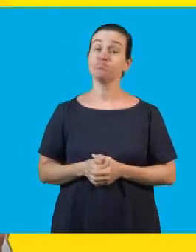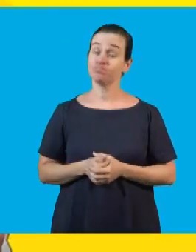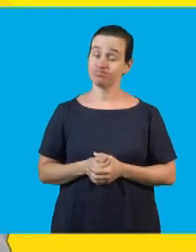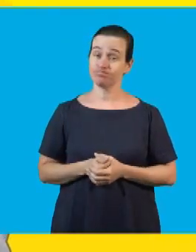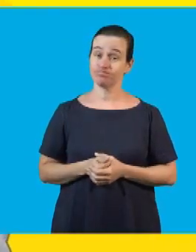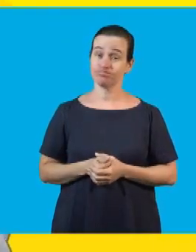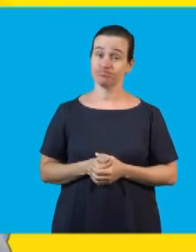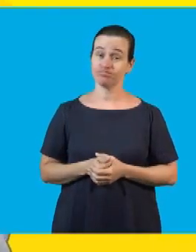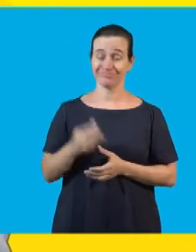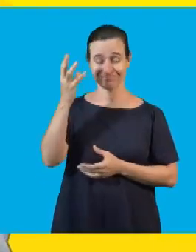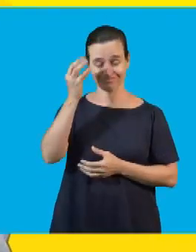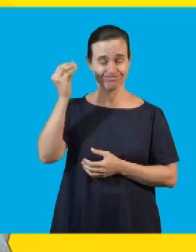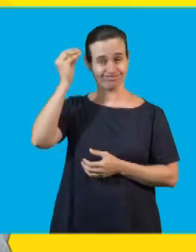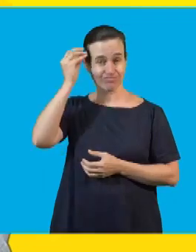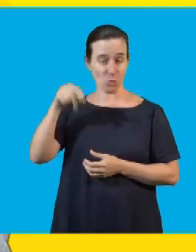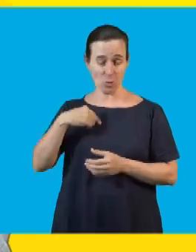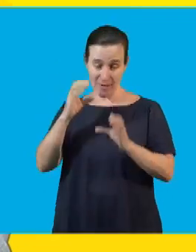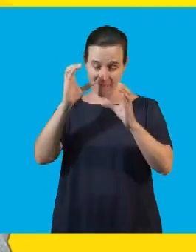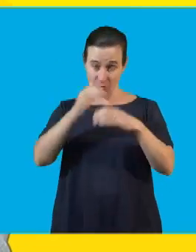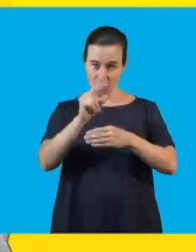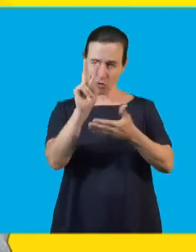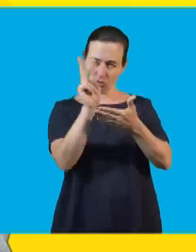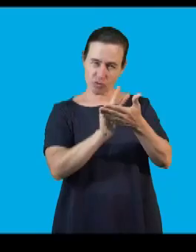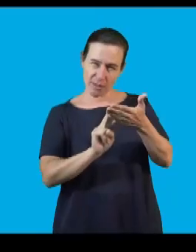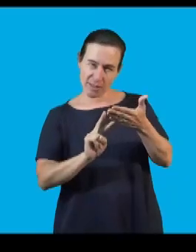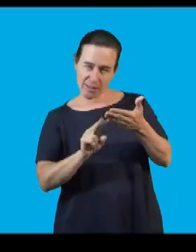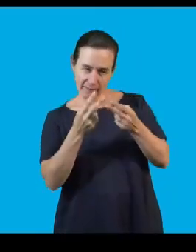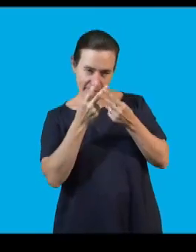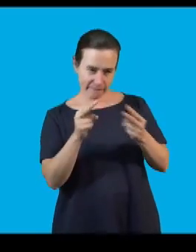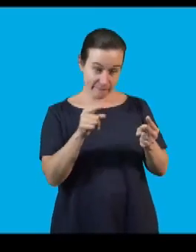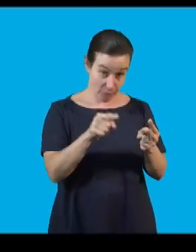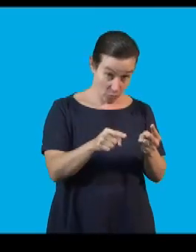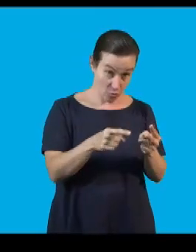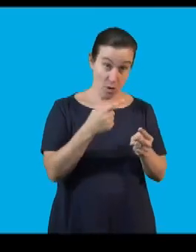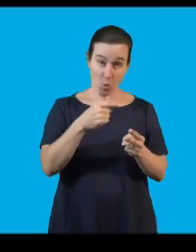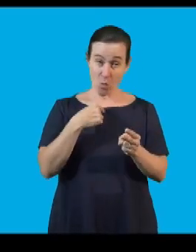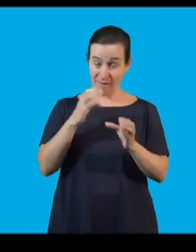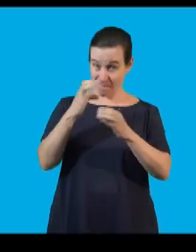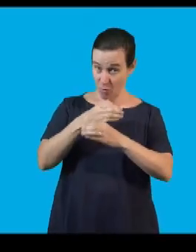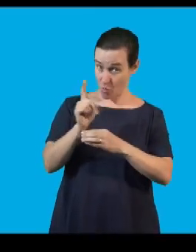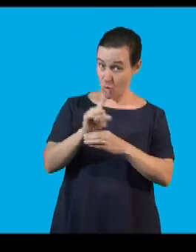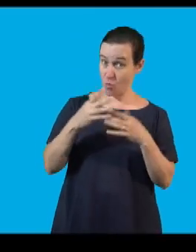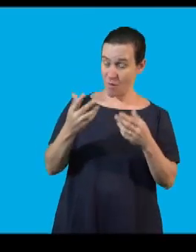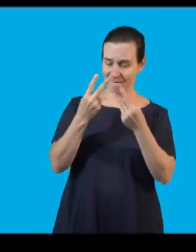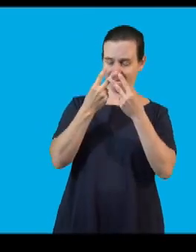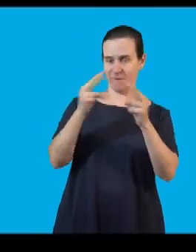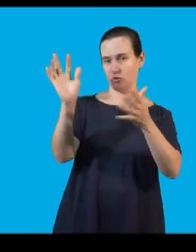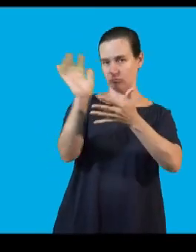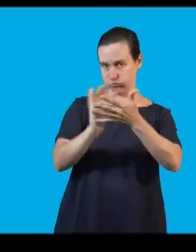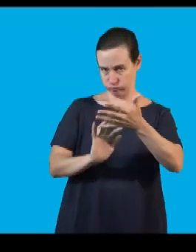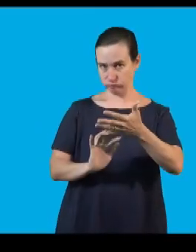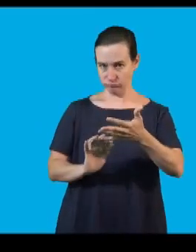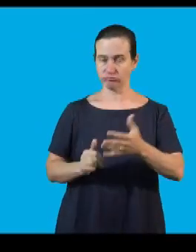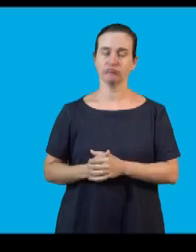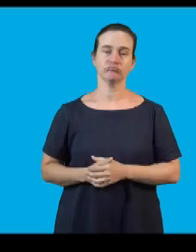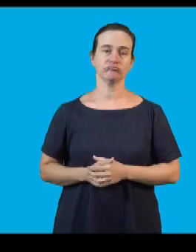analysis. Remember, we focused on reading and viewing, and in this instance, we specifically looked at